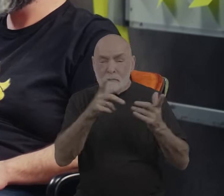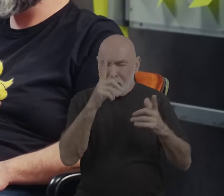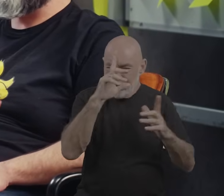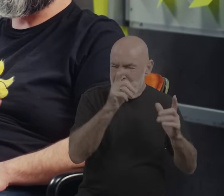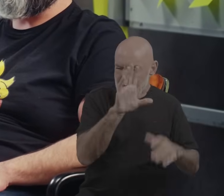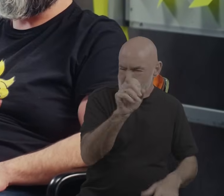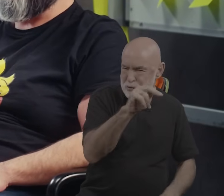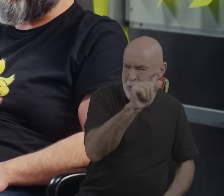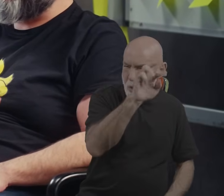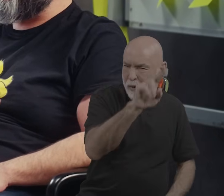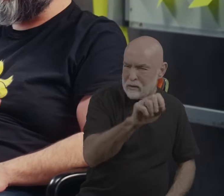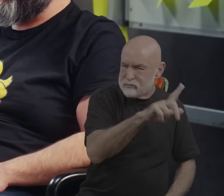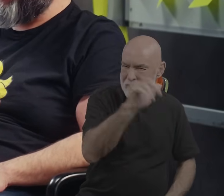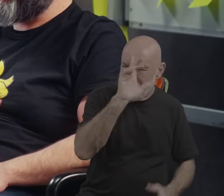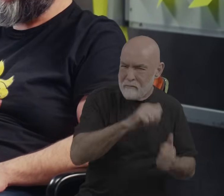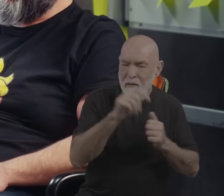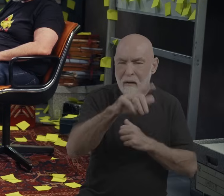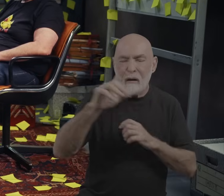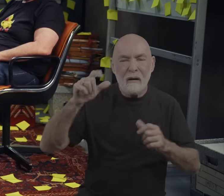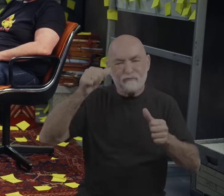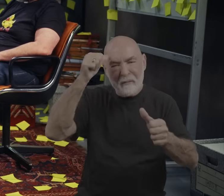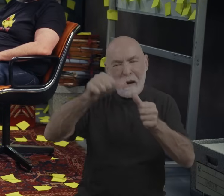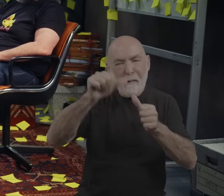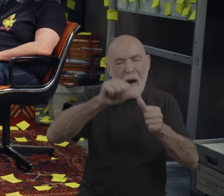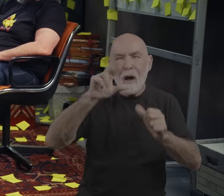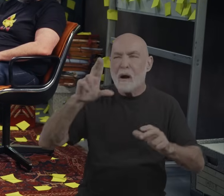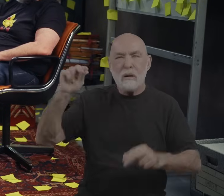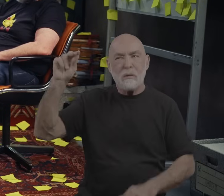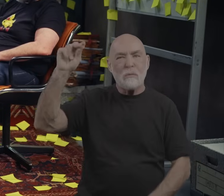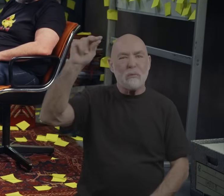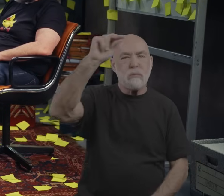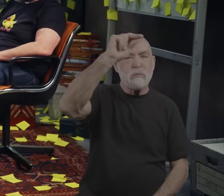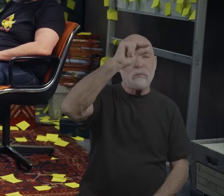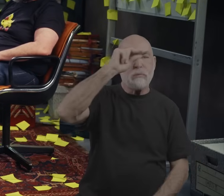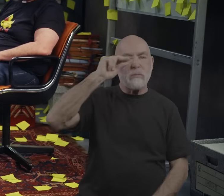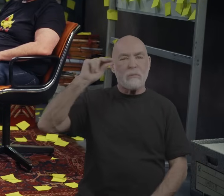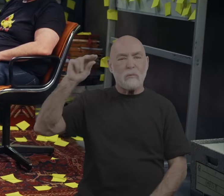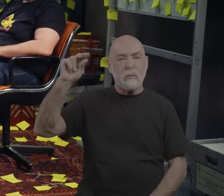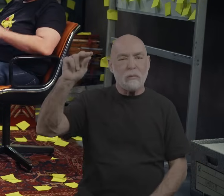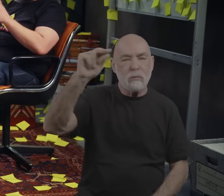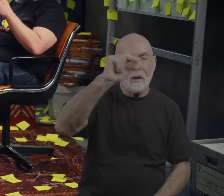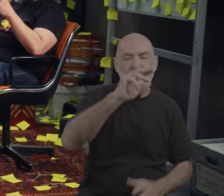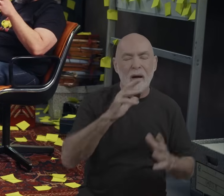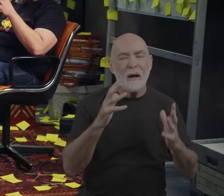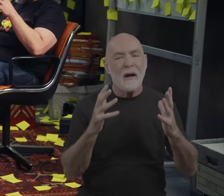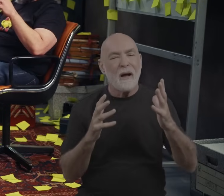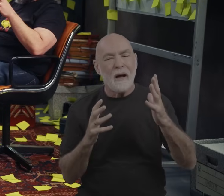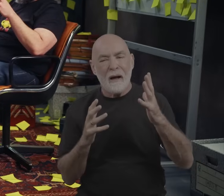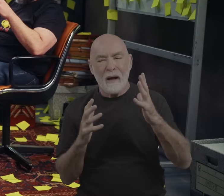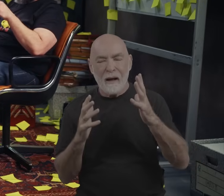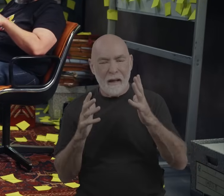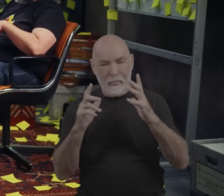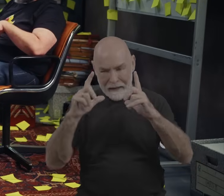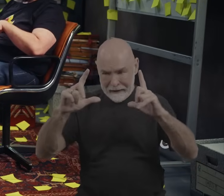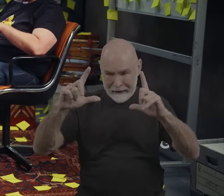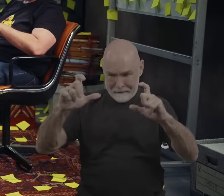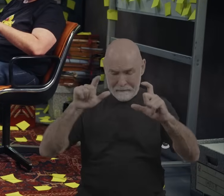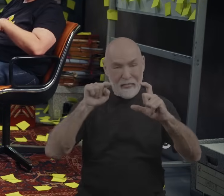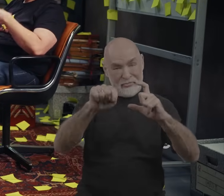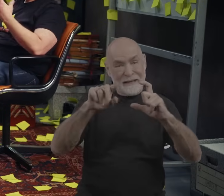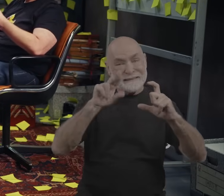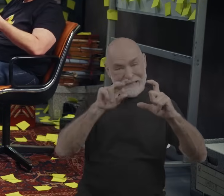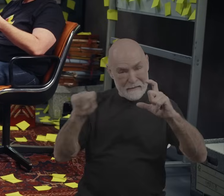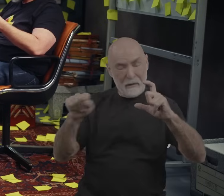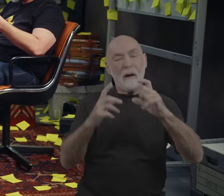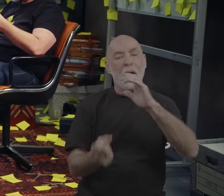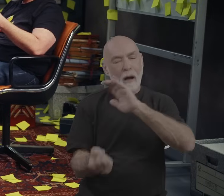nerd, you might remember from some of the posters in the oldest house, is that a stapler an altered item, and then you see a nice little clip art of a stapler. Well, that